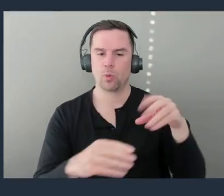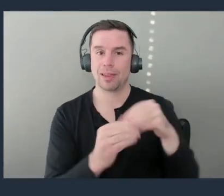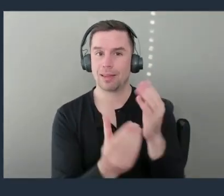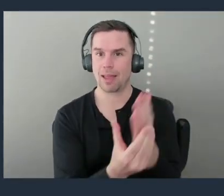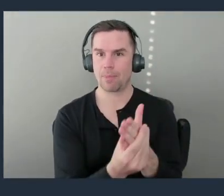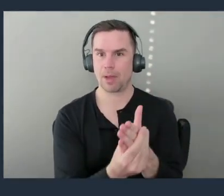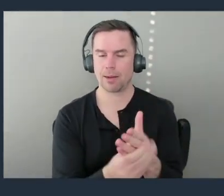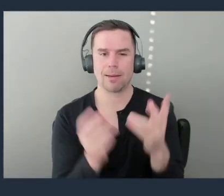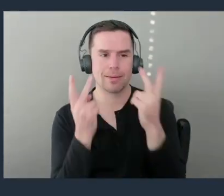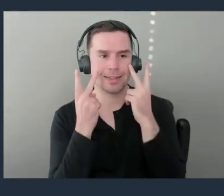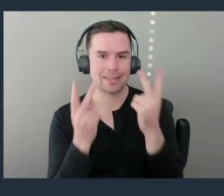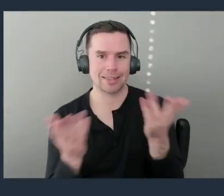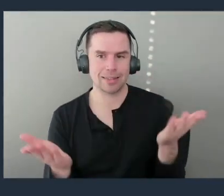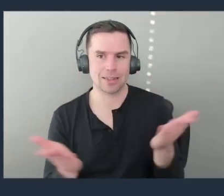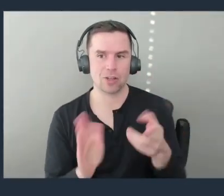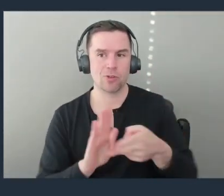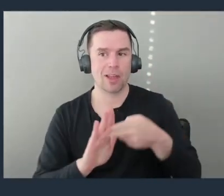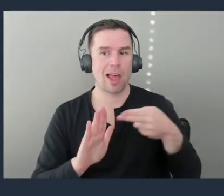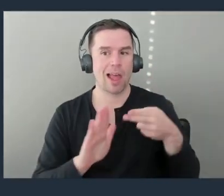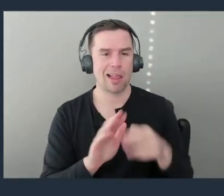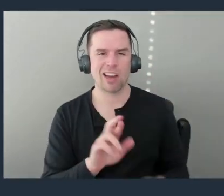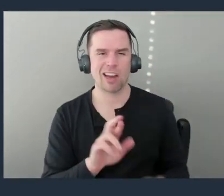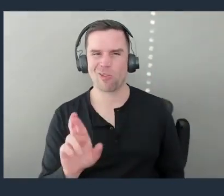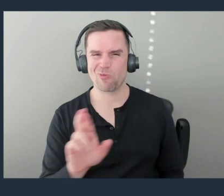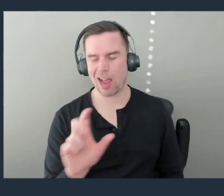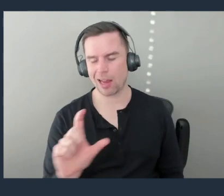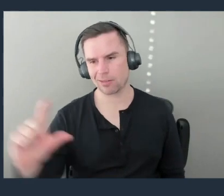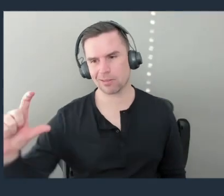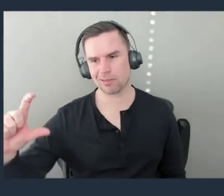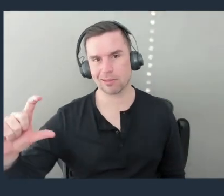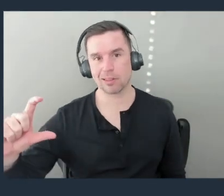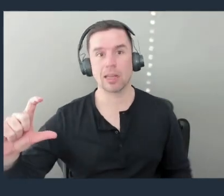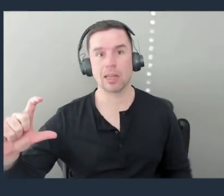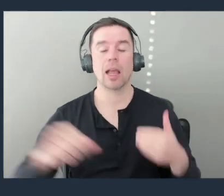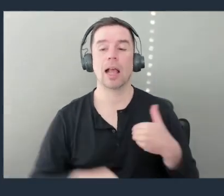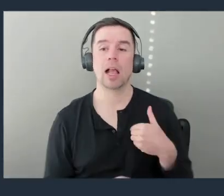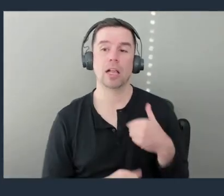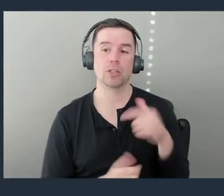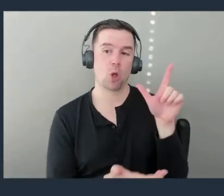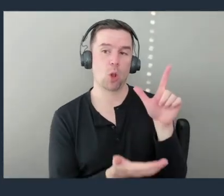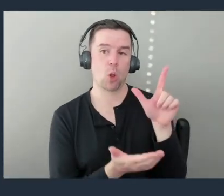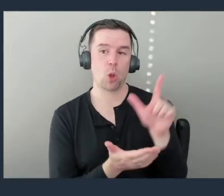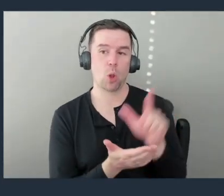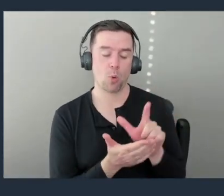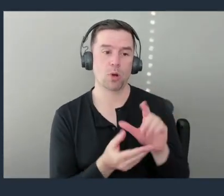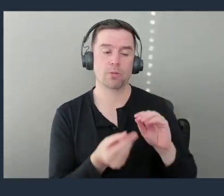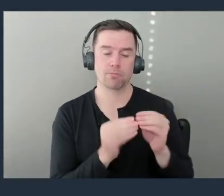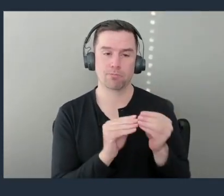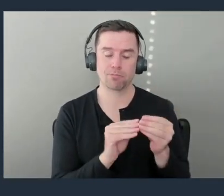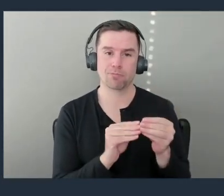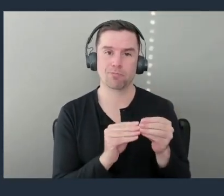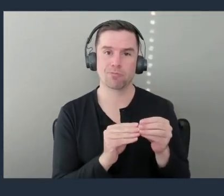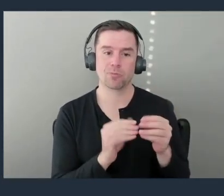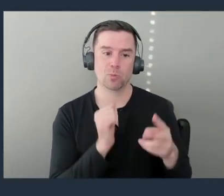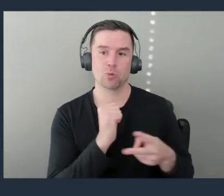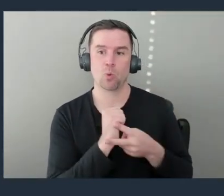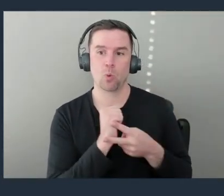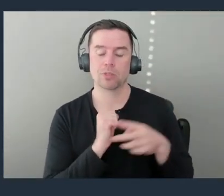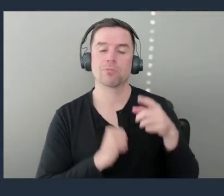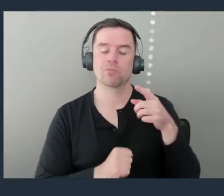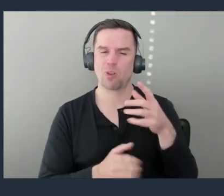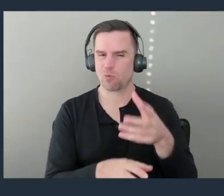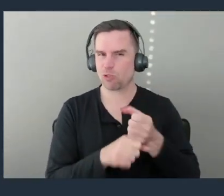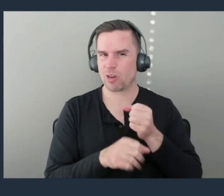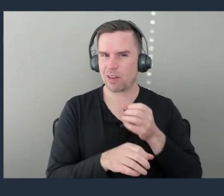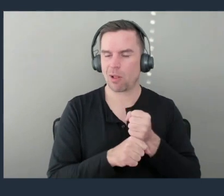the highlighted bucket on the right side of this chart has low retrieval rate but a lot of storage. This bucket would be the ideal